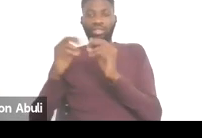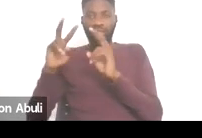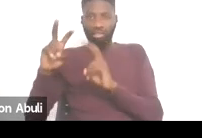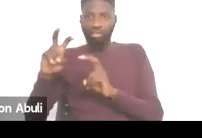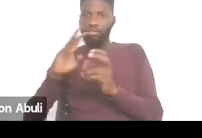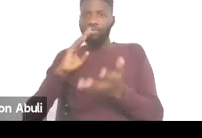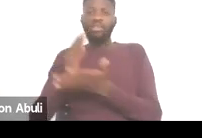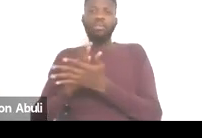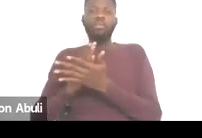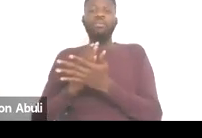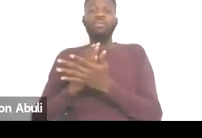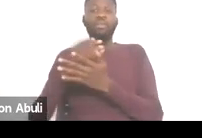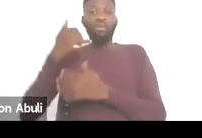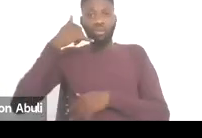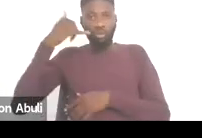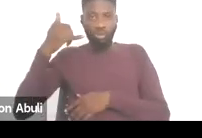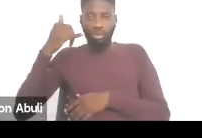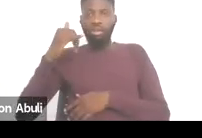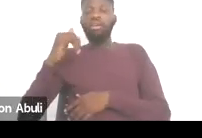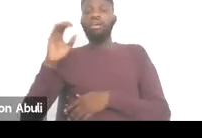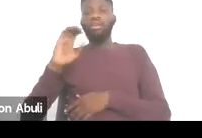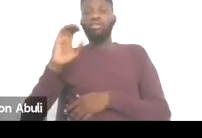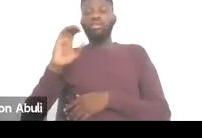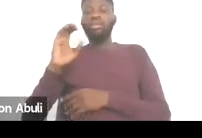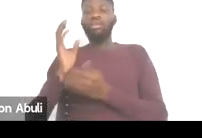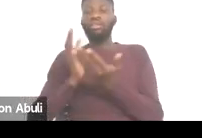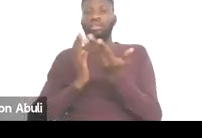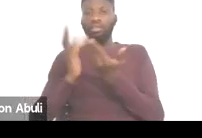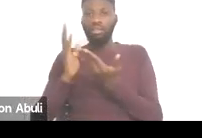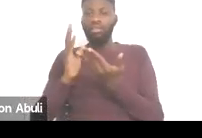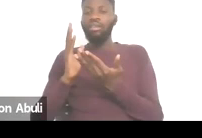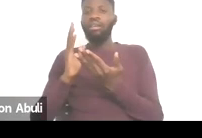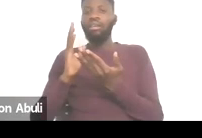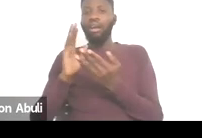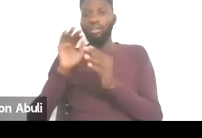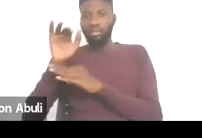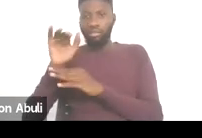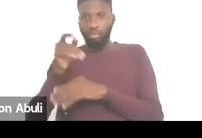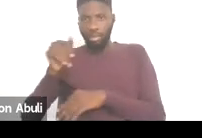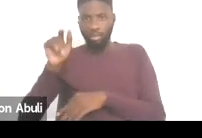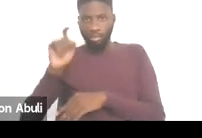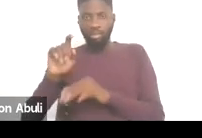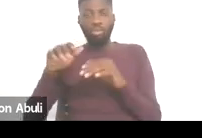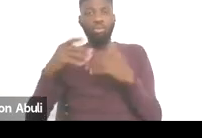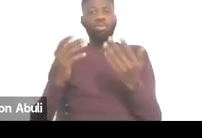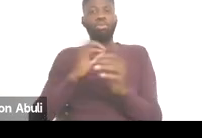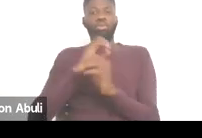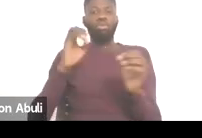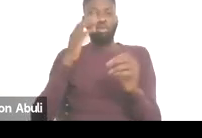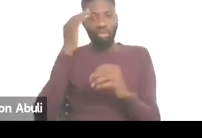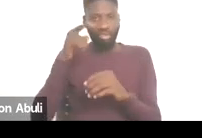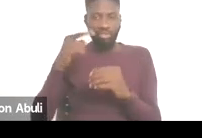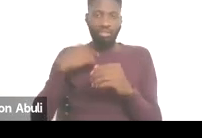do a call to the customer service and find out whether you're supposed to pay or not. That's why they have these customer